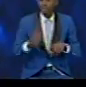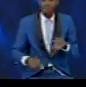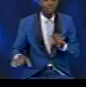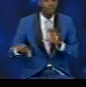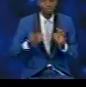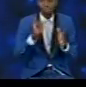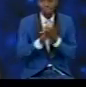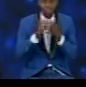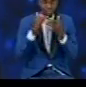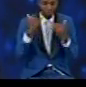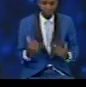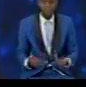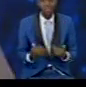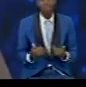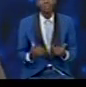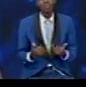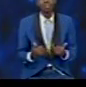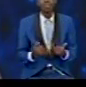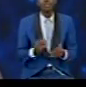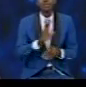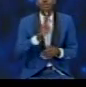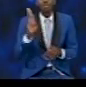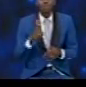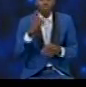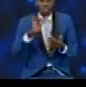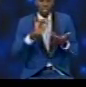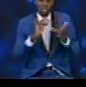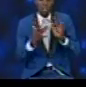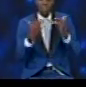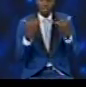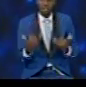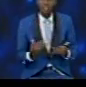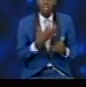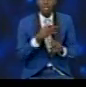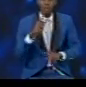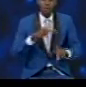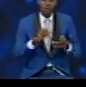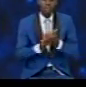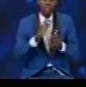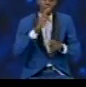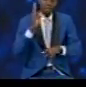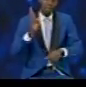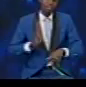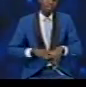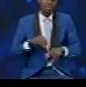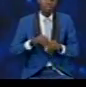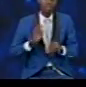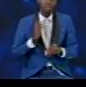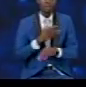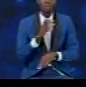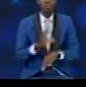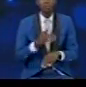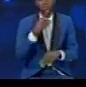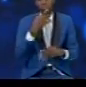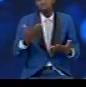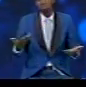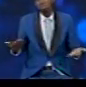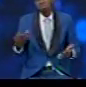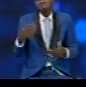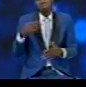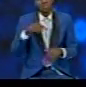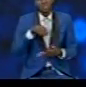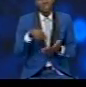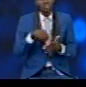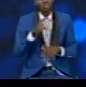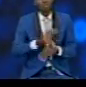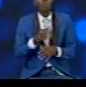that today. You use the media now, and those who are sitting back in our church and say, deeper life, what are we